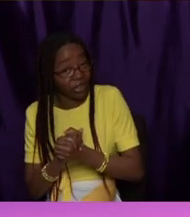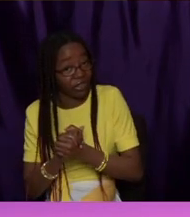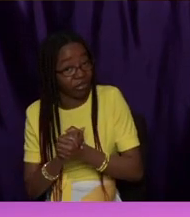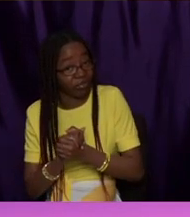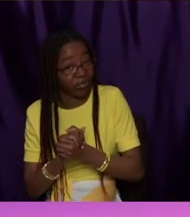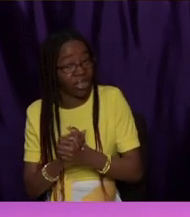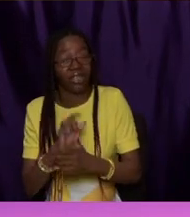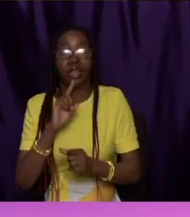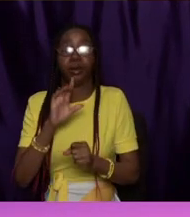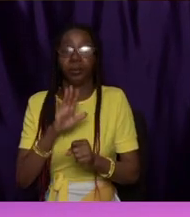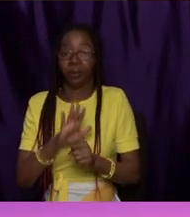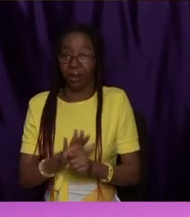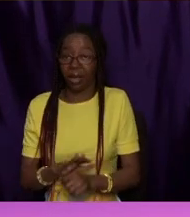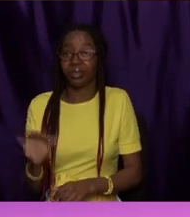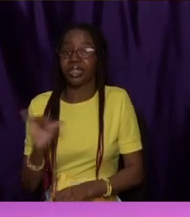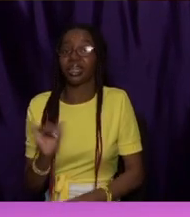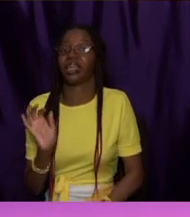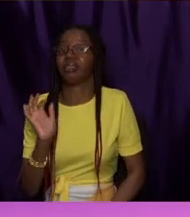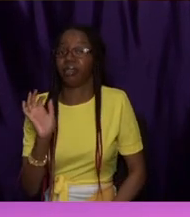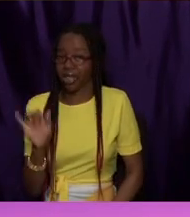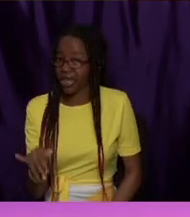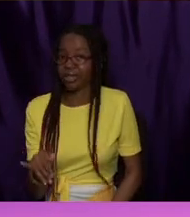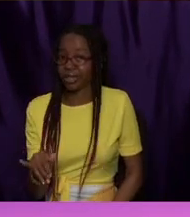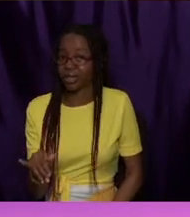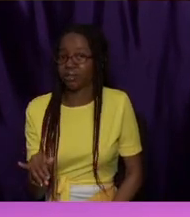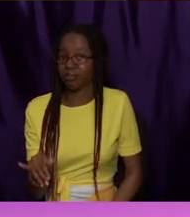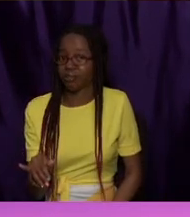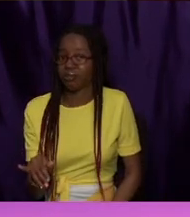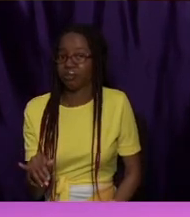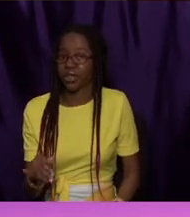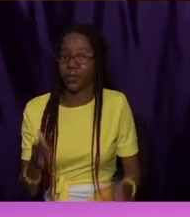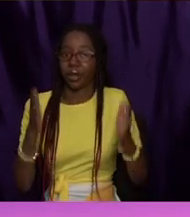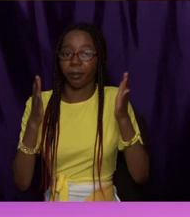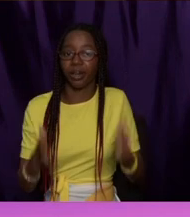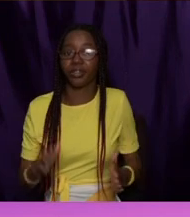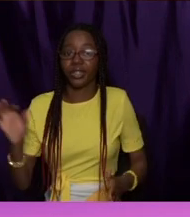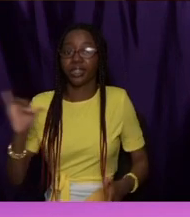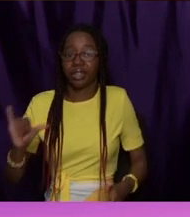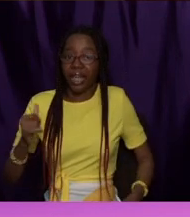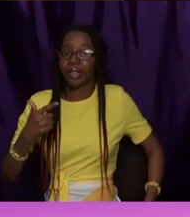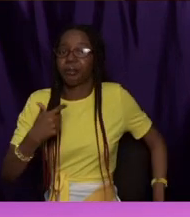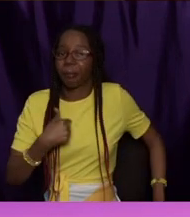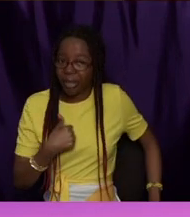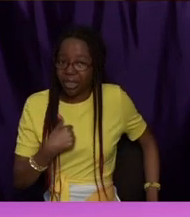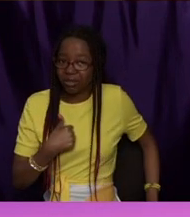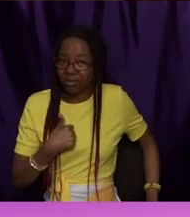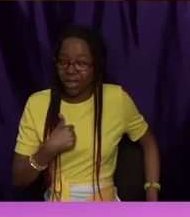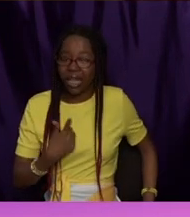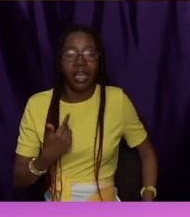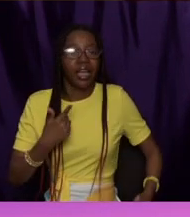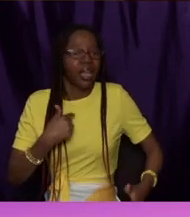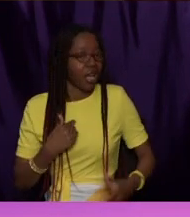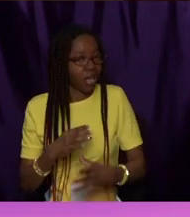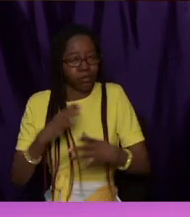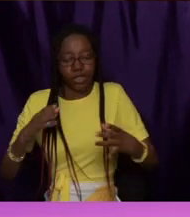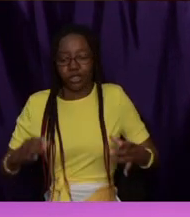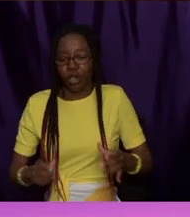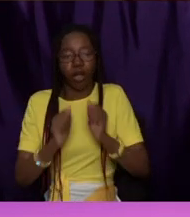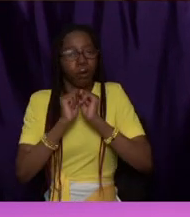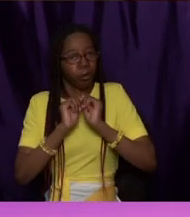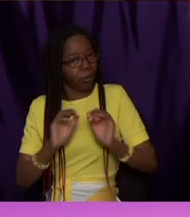that a promise like this is for a person like me. But I'm so